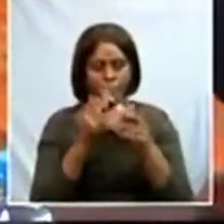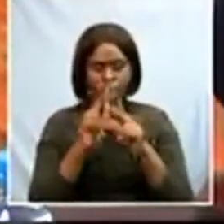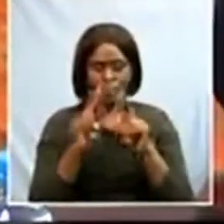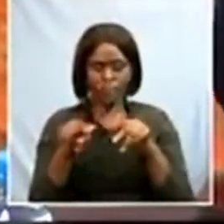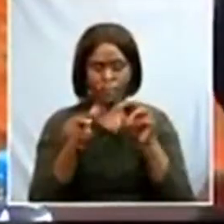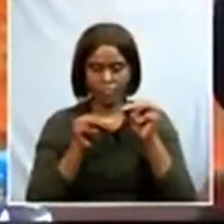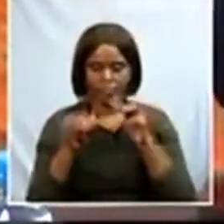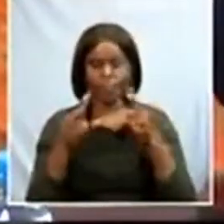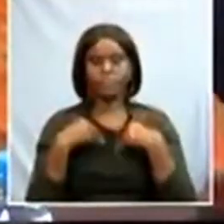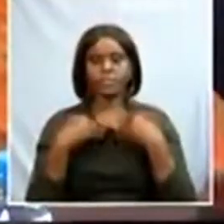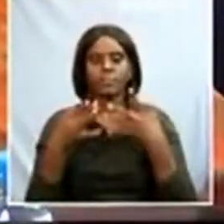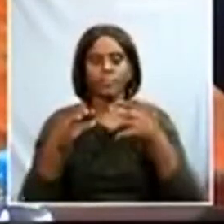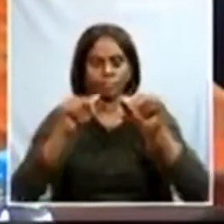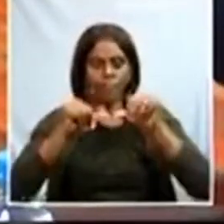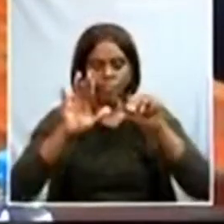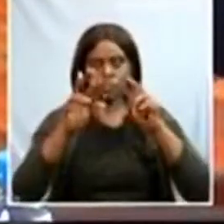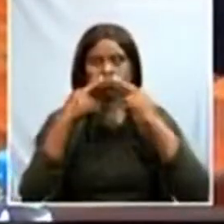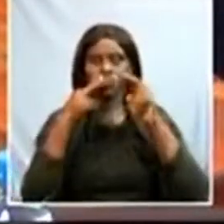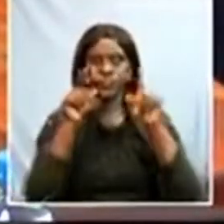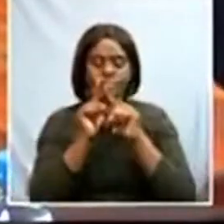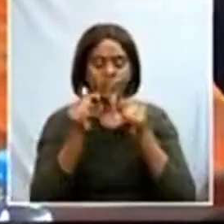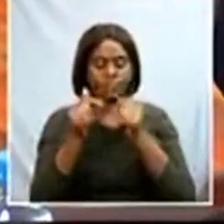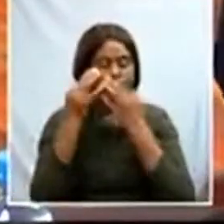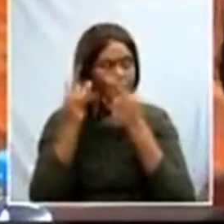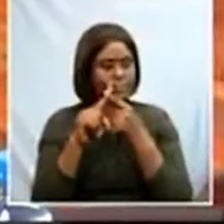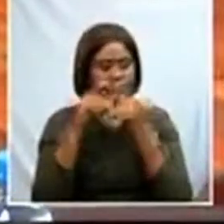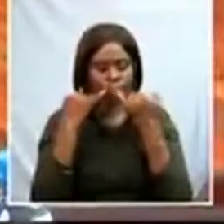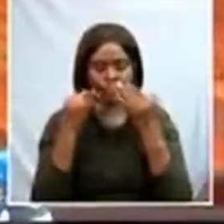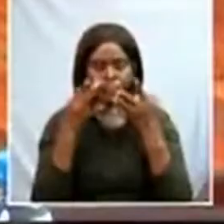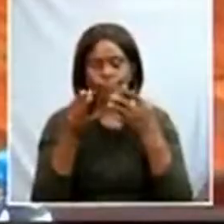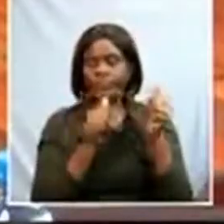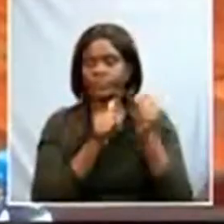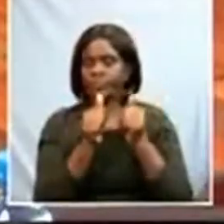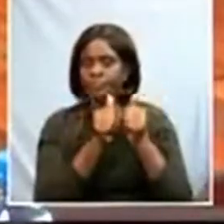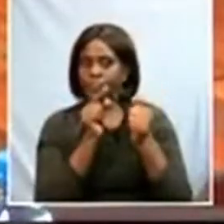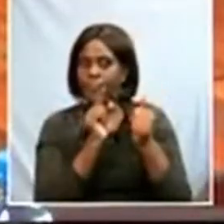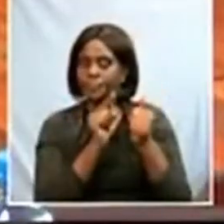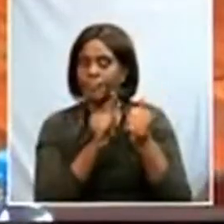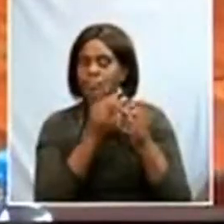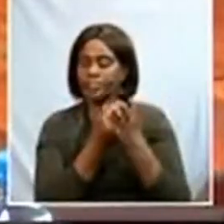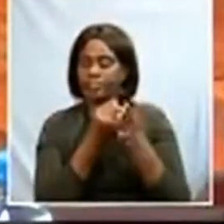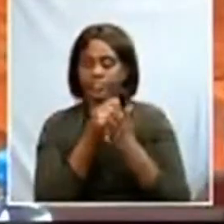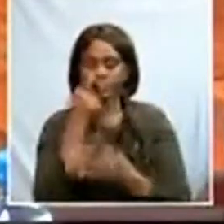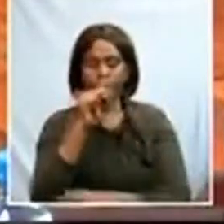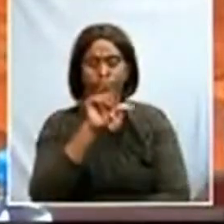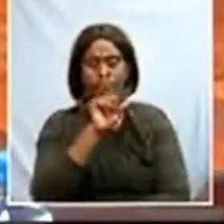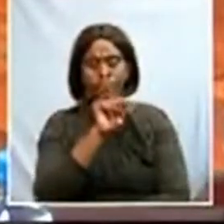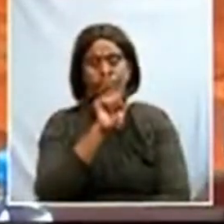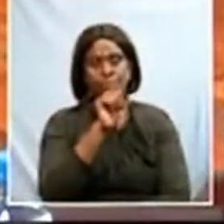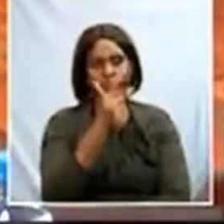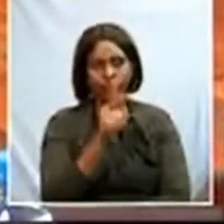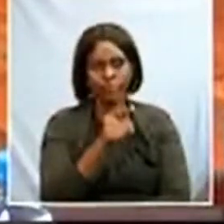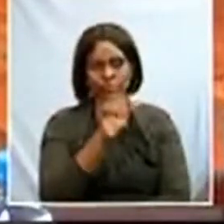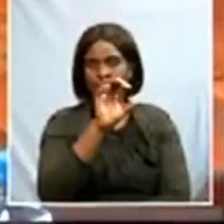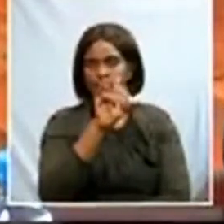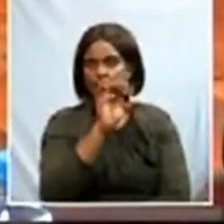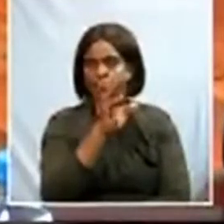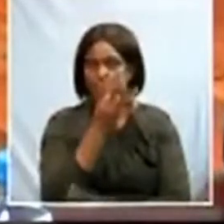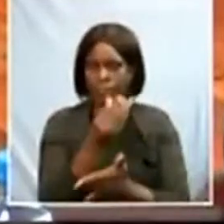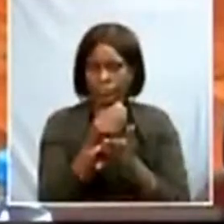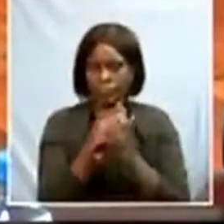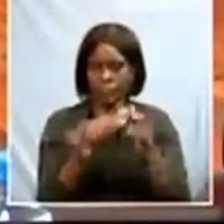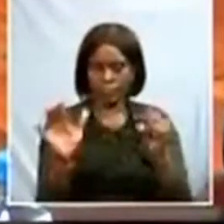management acknowledges the auditor's findings and wish to state that the administrative component for 2023 CDF funding was